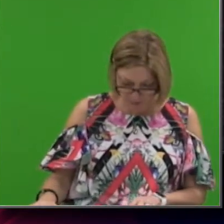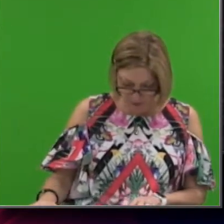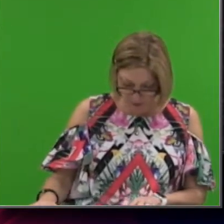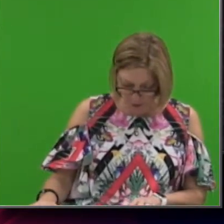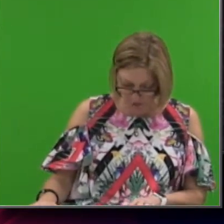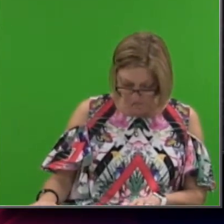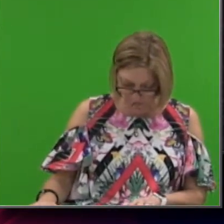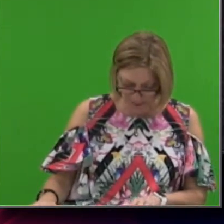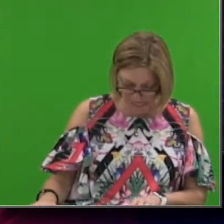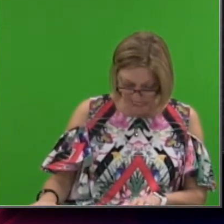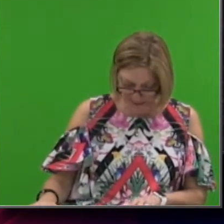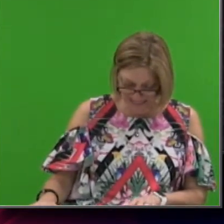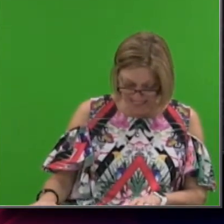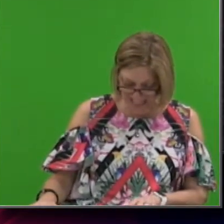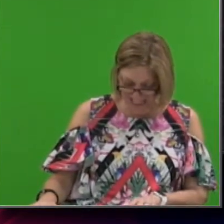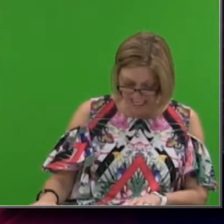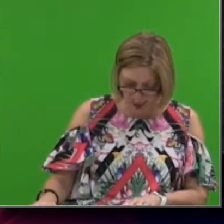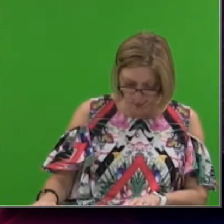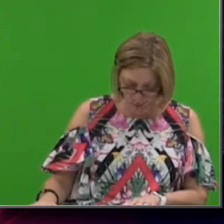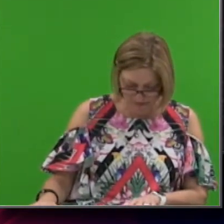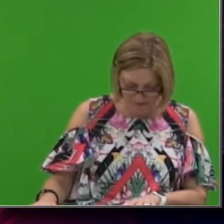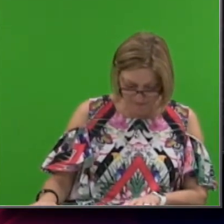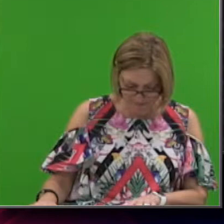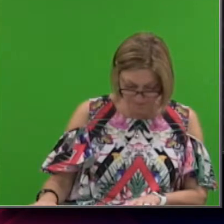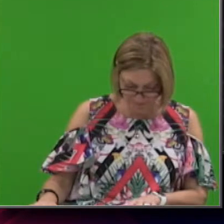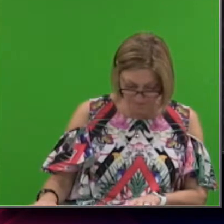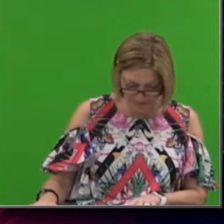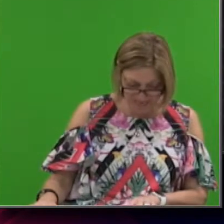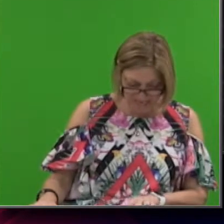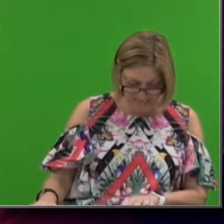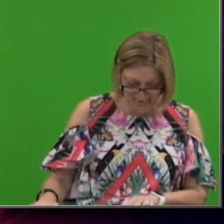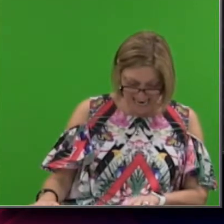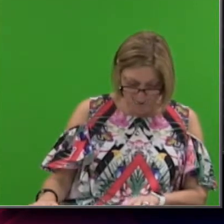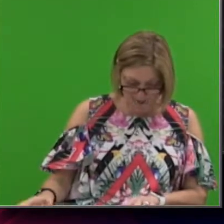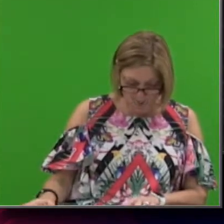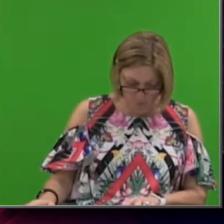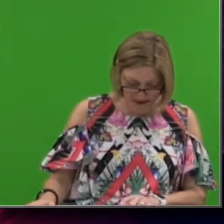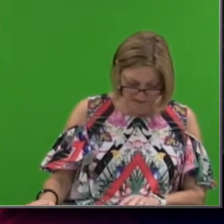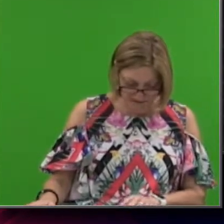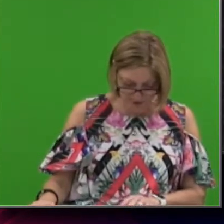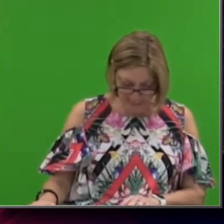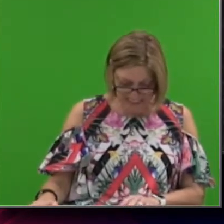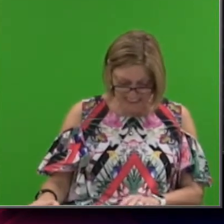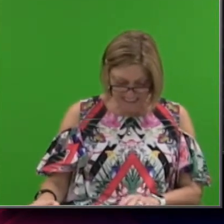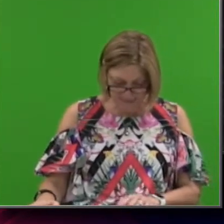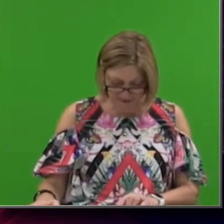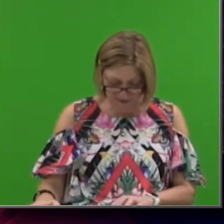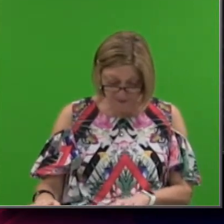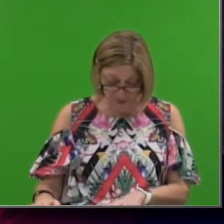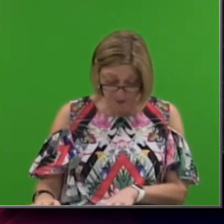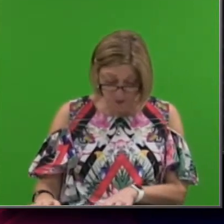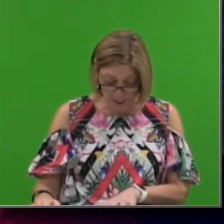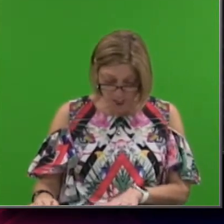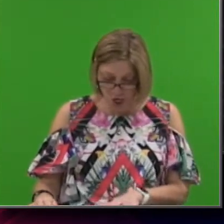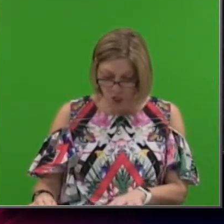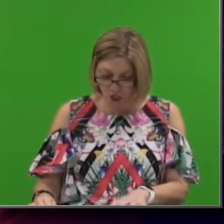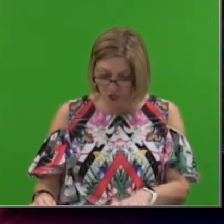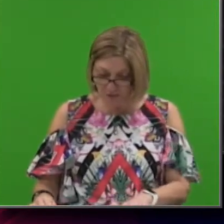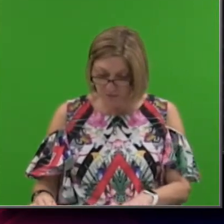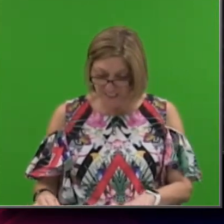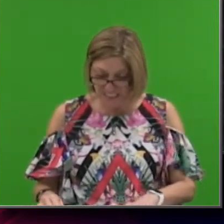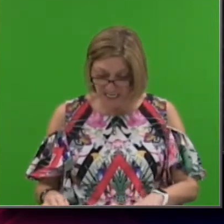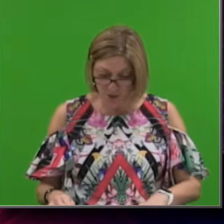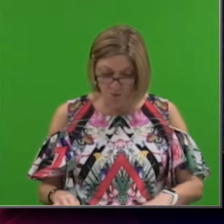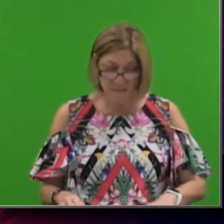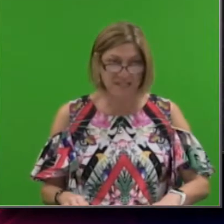from a beautiful, athletic young woman. Now, with a wave of her hand and a puff of smoke,